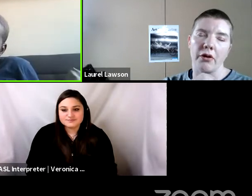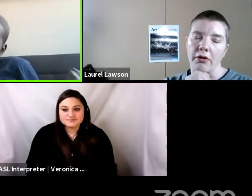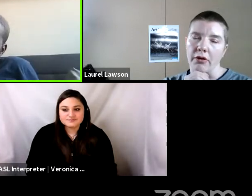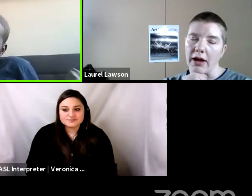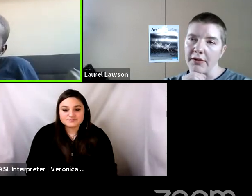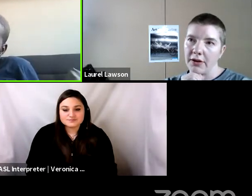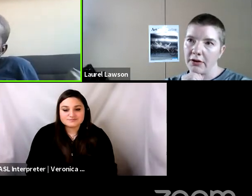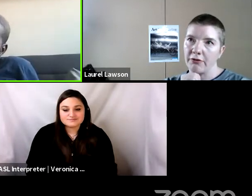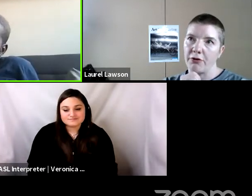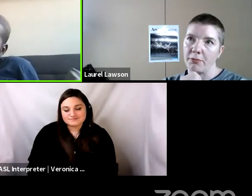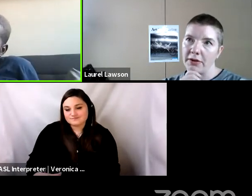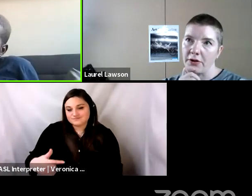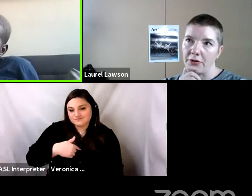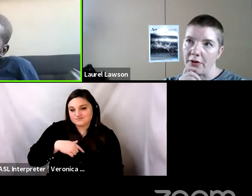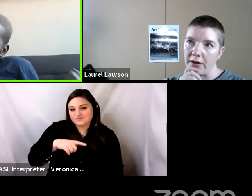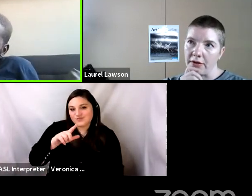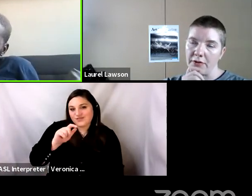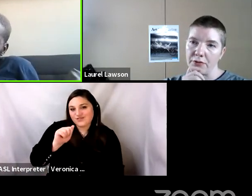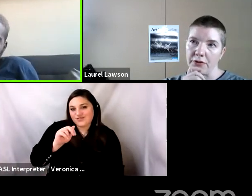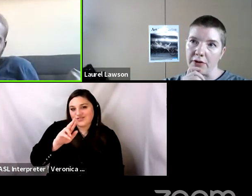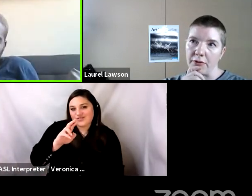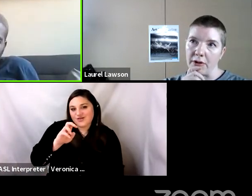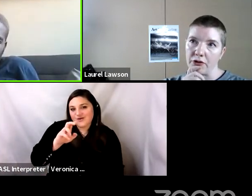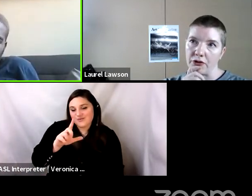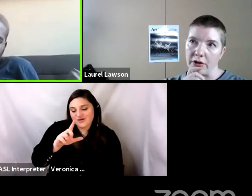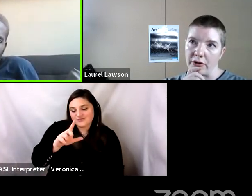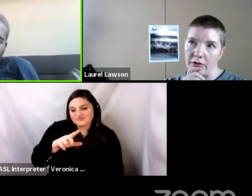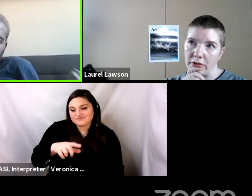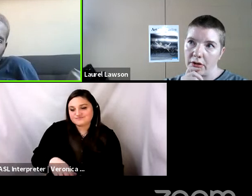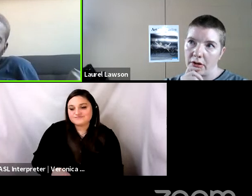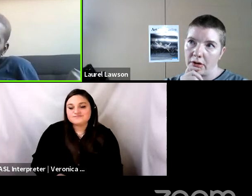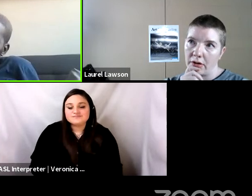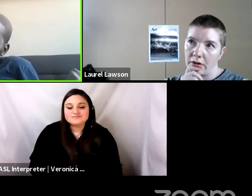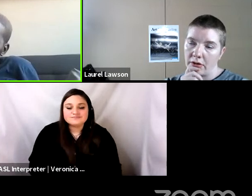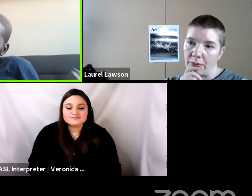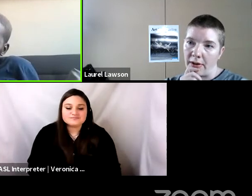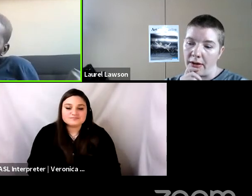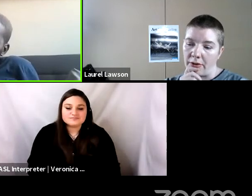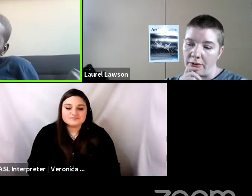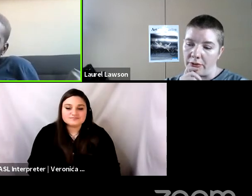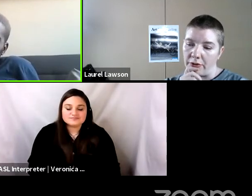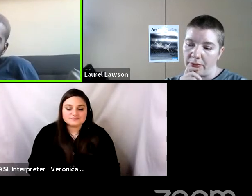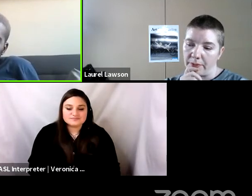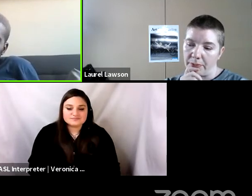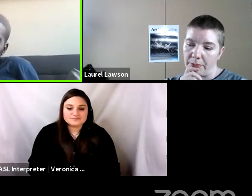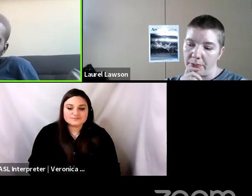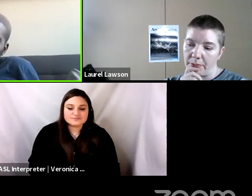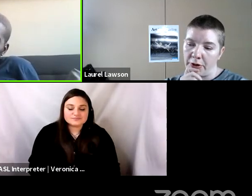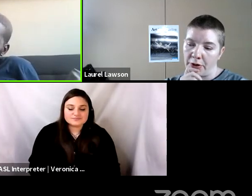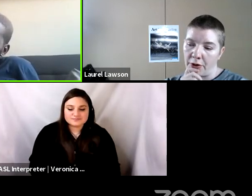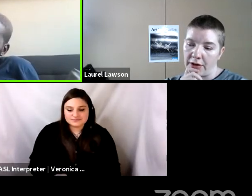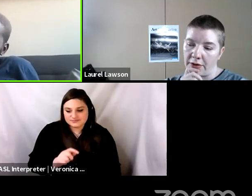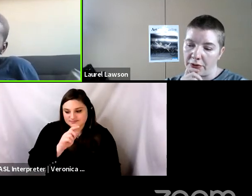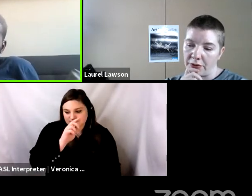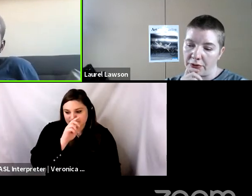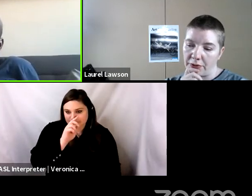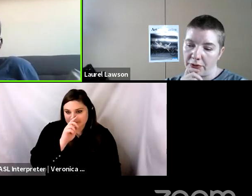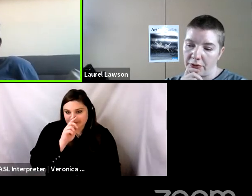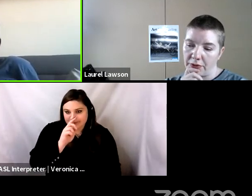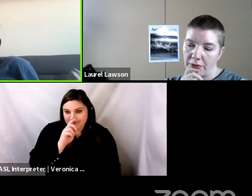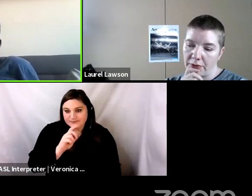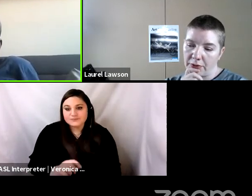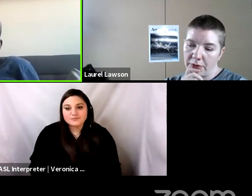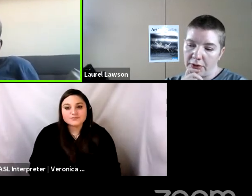This is Laurel. I think for me, there's an interesting question around,